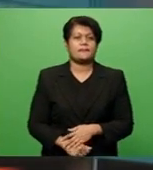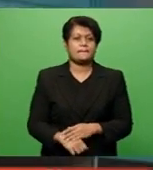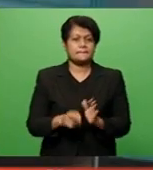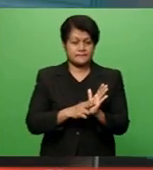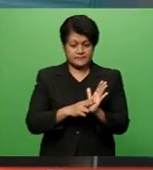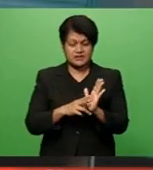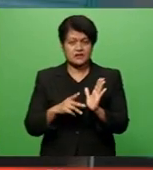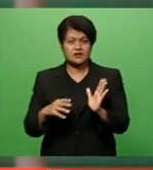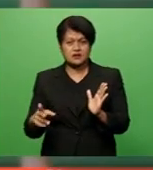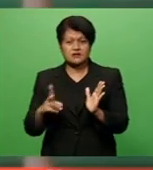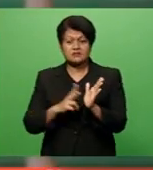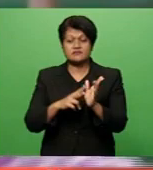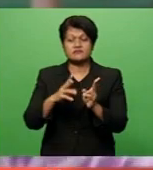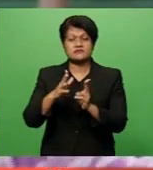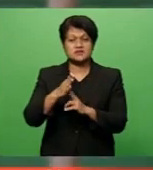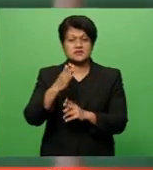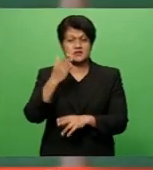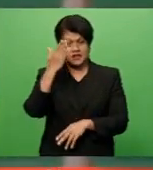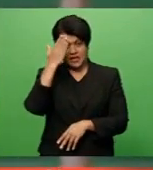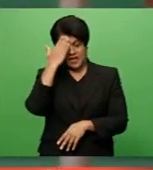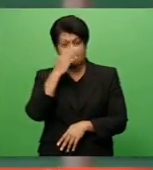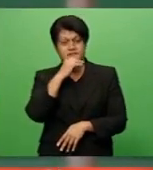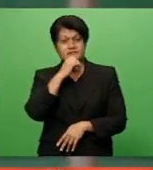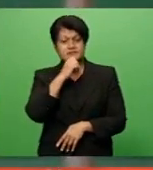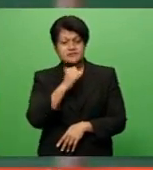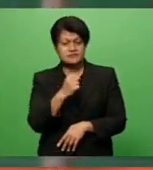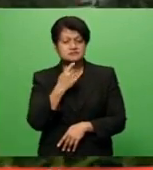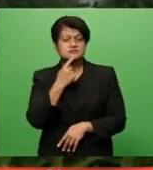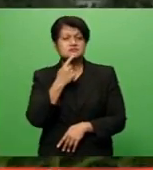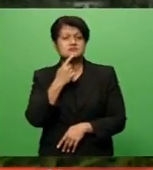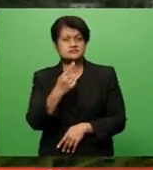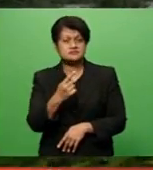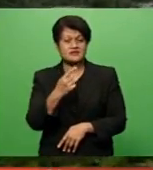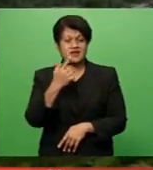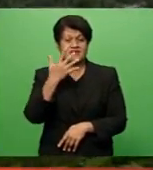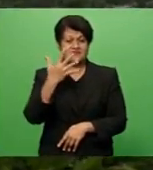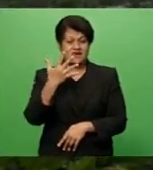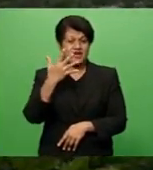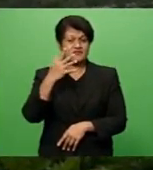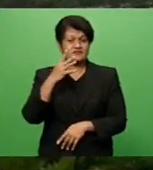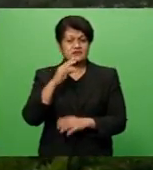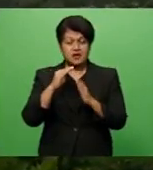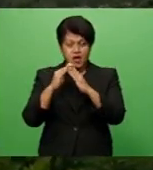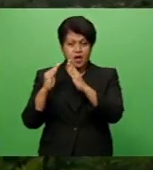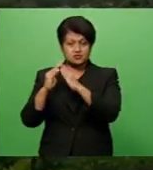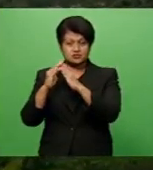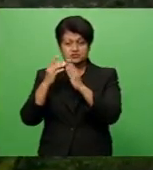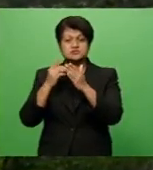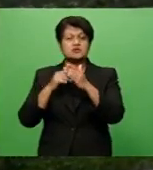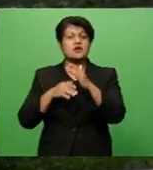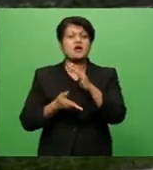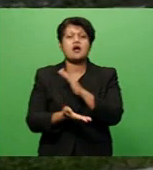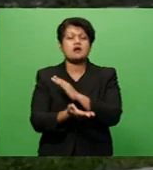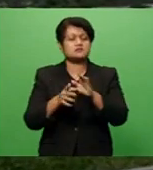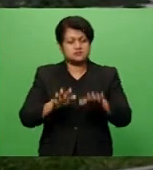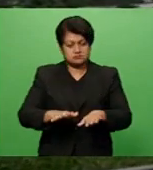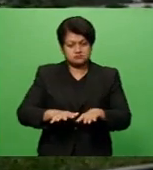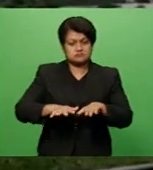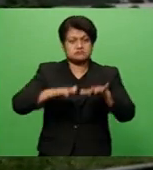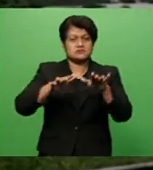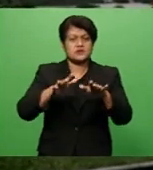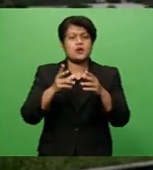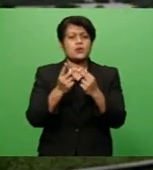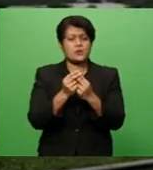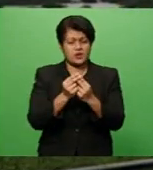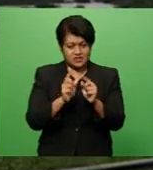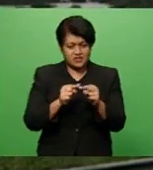Nalalawa village elder Iliorebi Wangakeve says about 5 houses were submerged yesterday, with household belongings as well